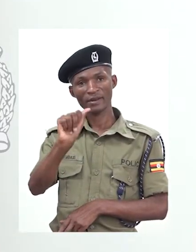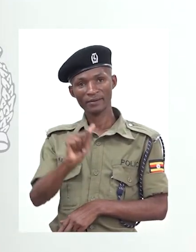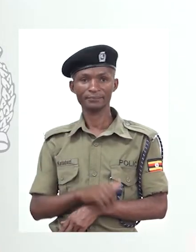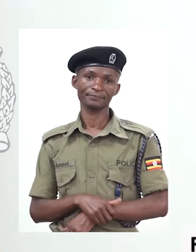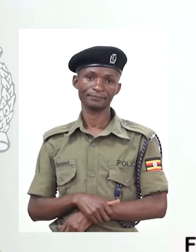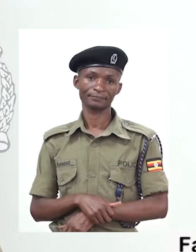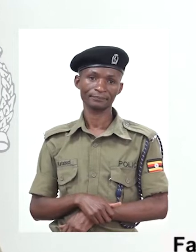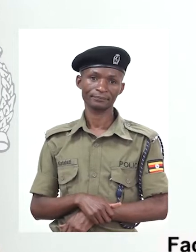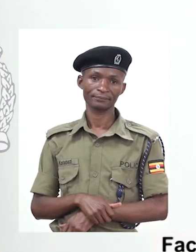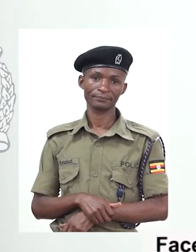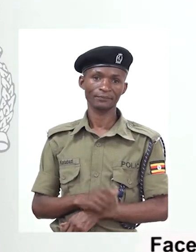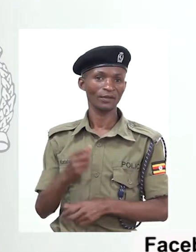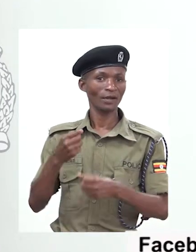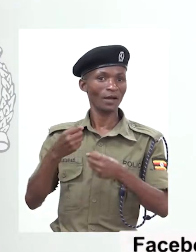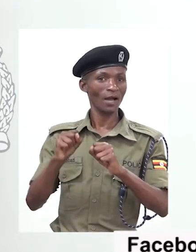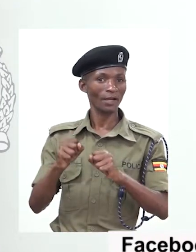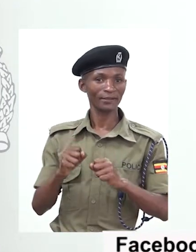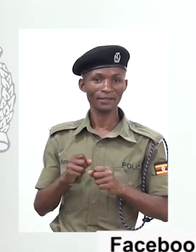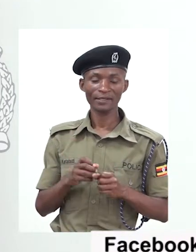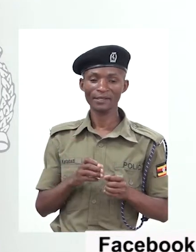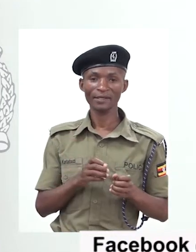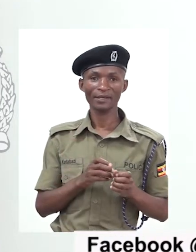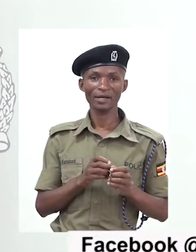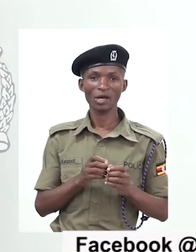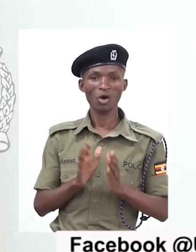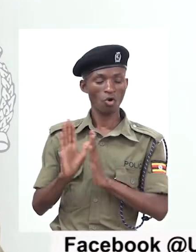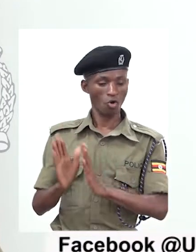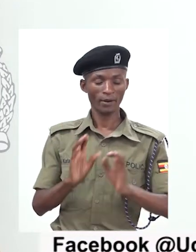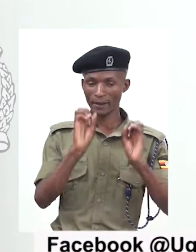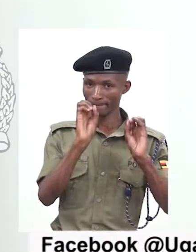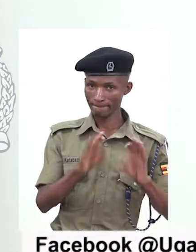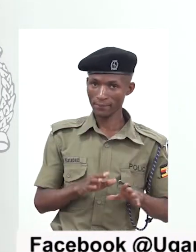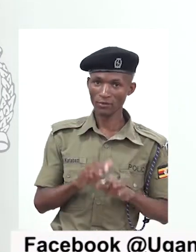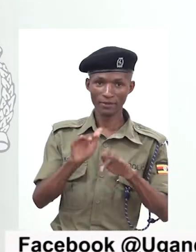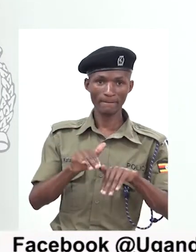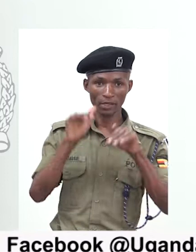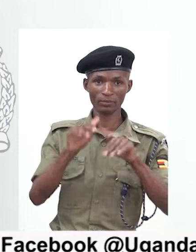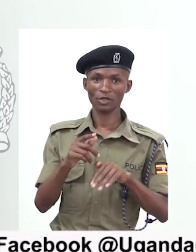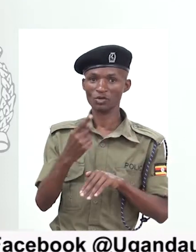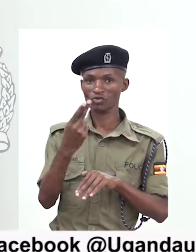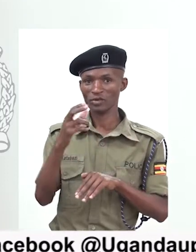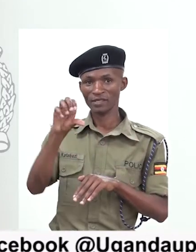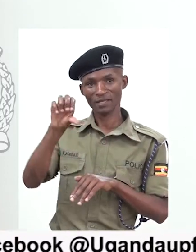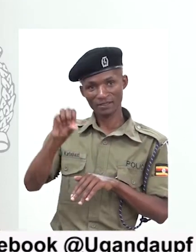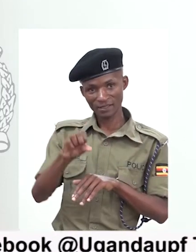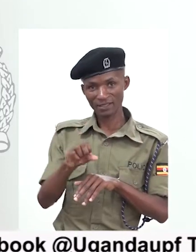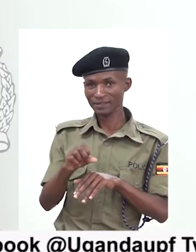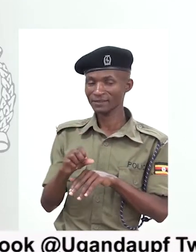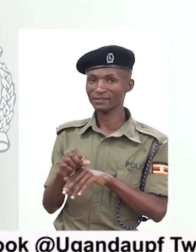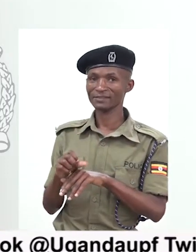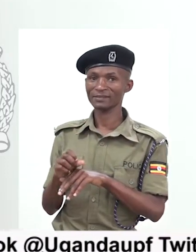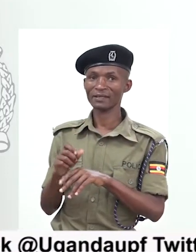is alleged to have acted in a disorderly manner at Parliament on the 29th of September, where